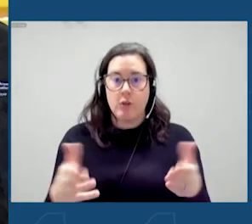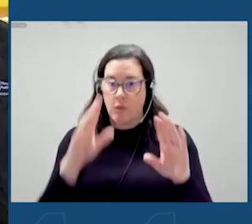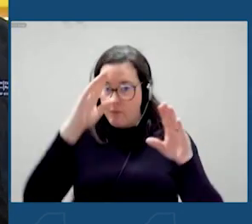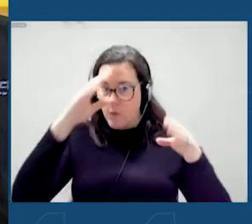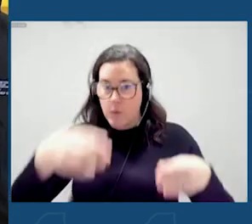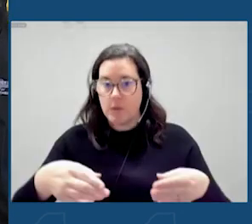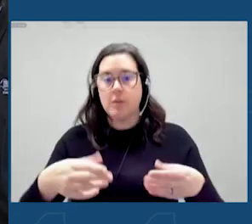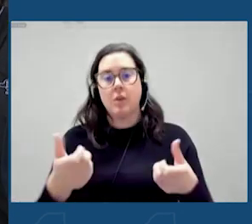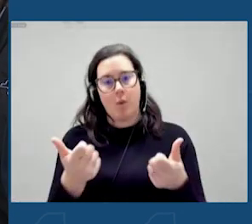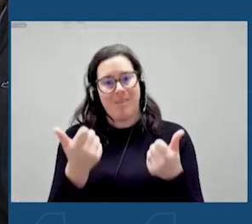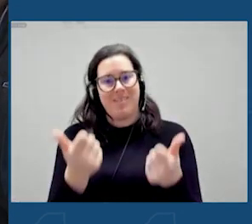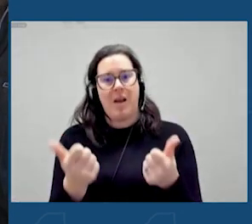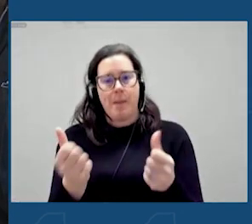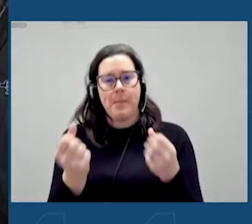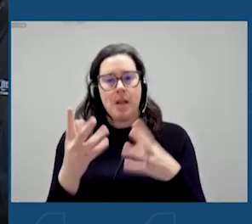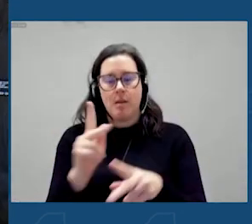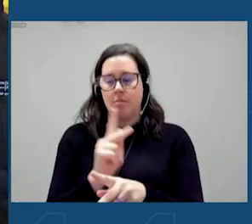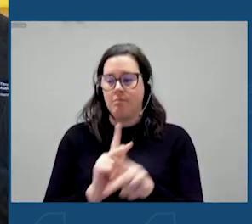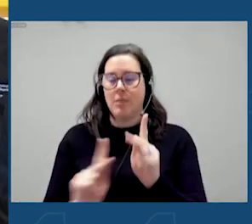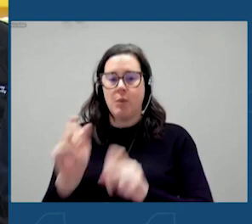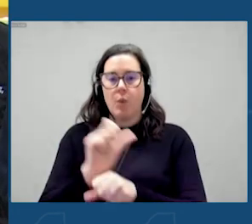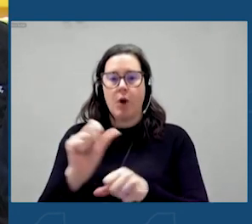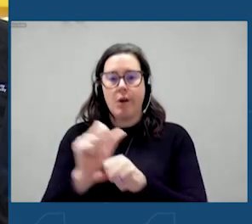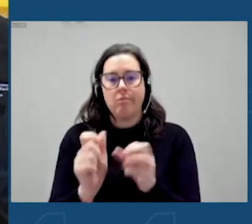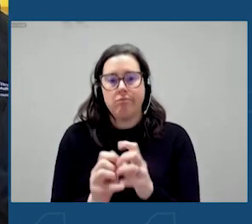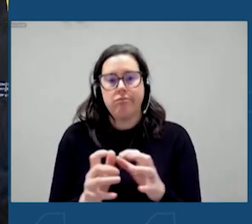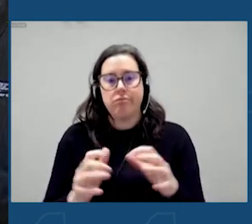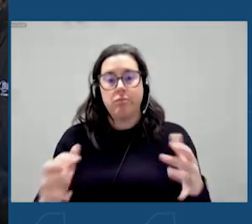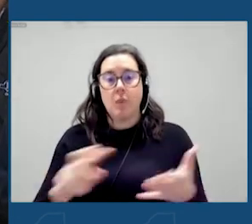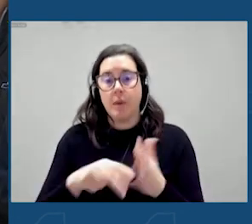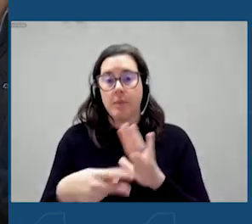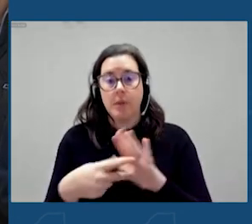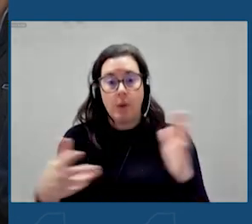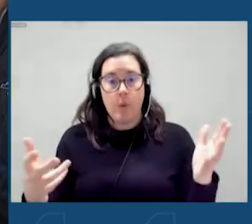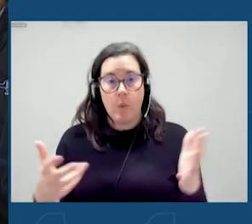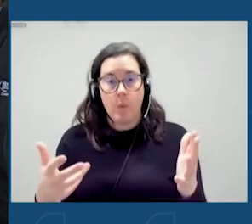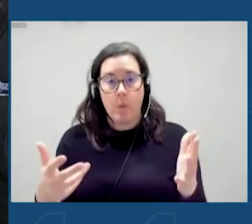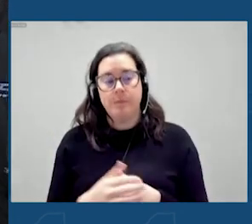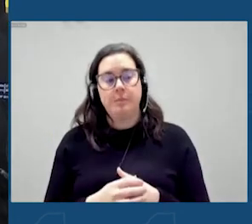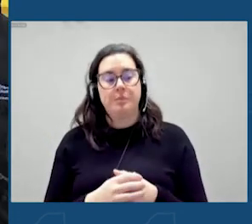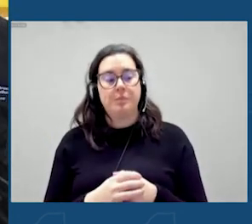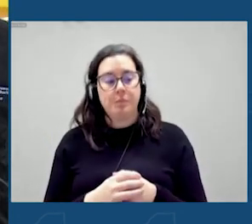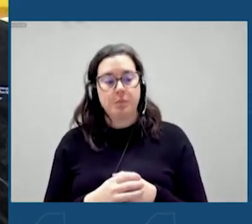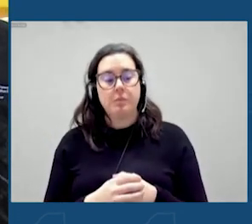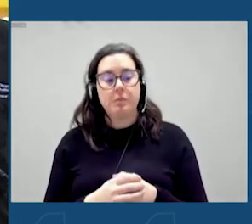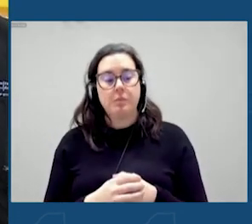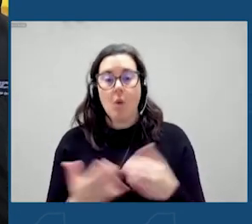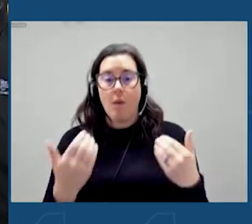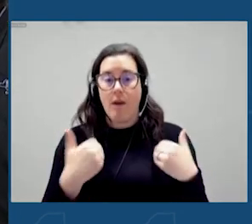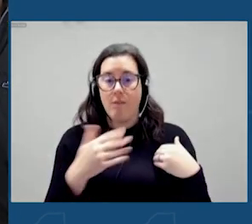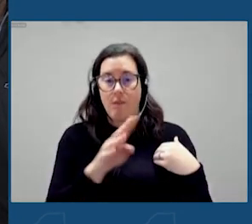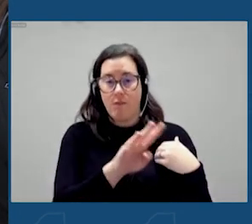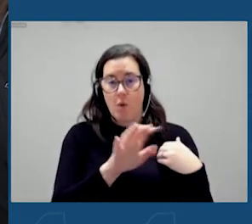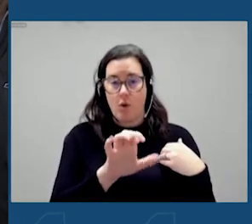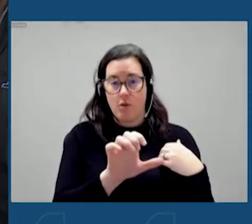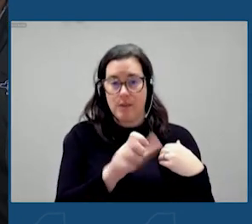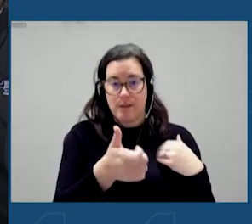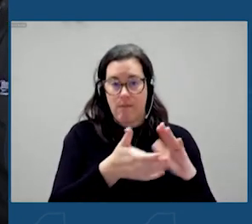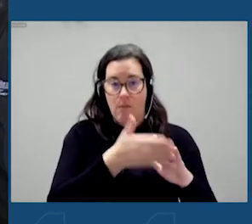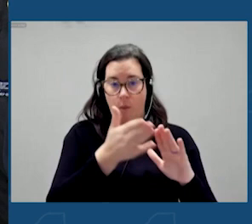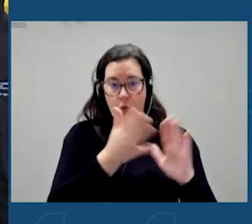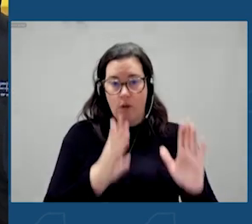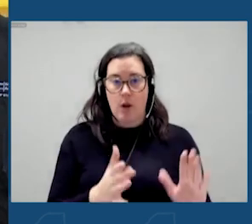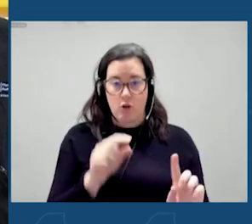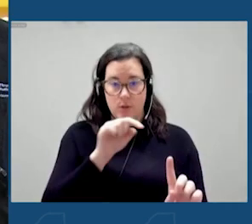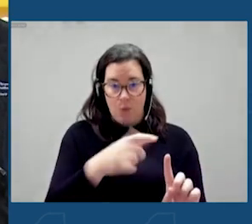on our numbers, and what that actually means is that in addition to our 410 operators that